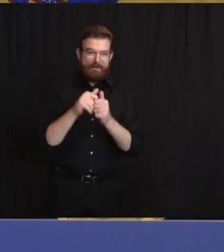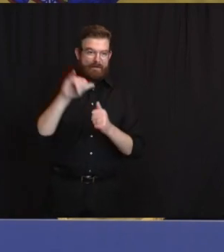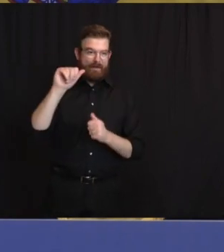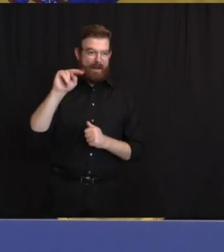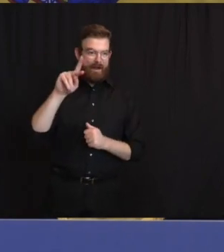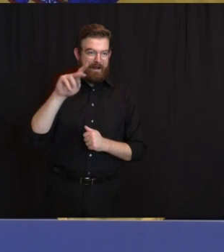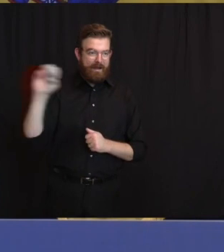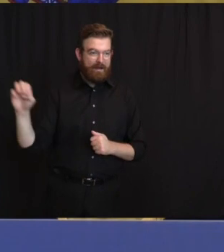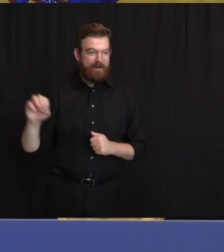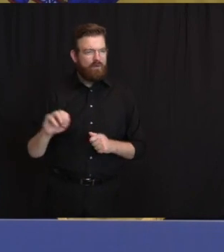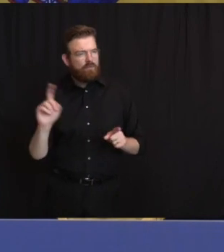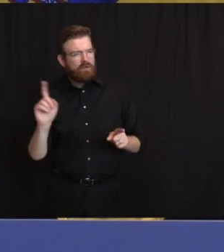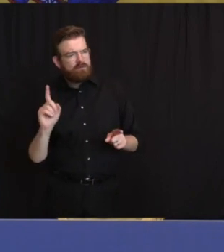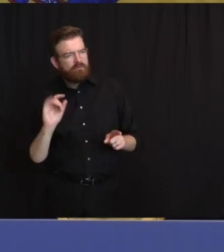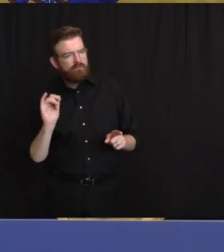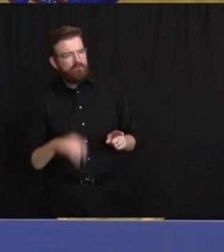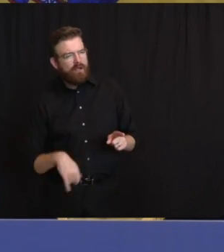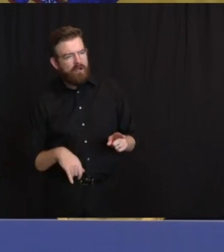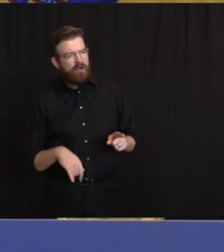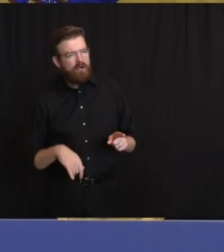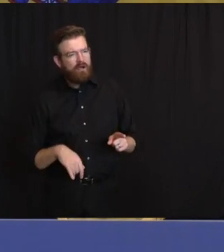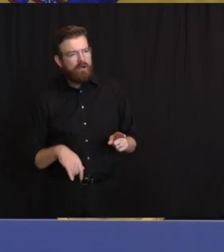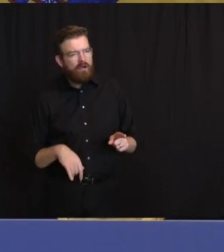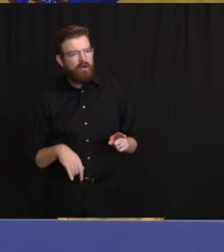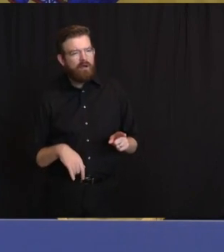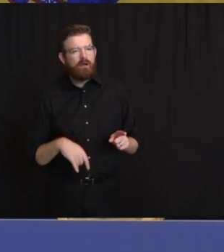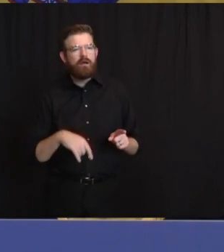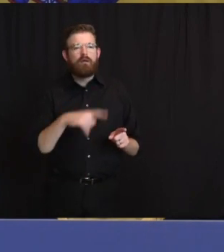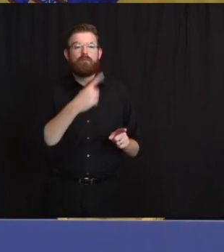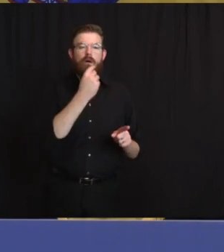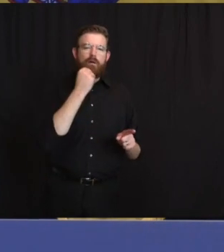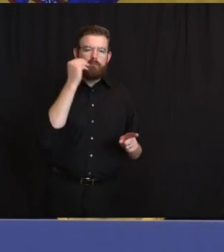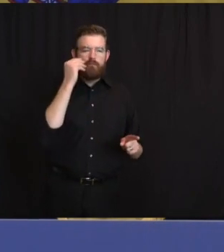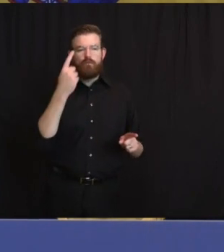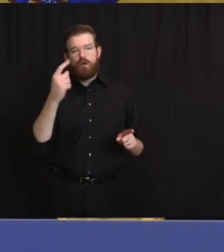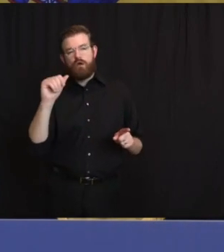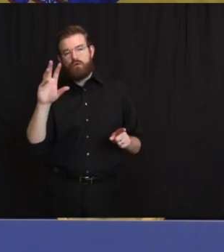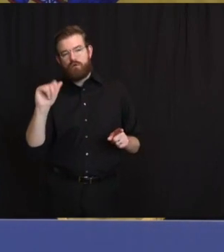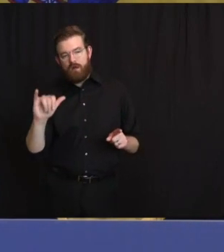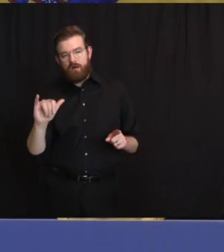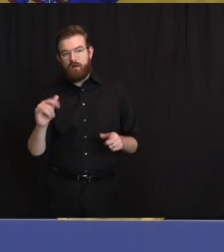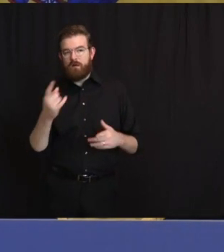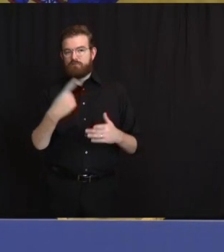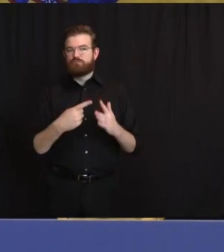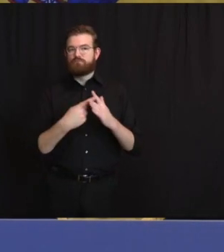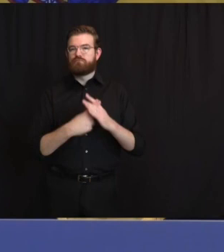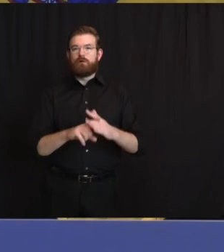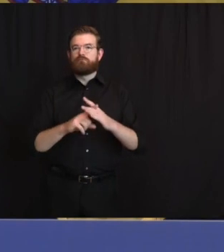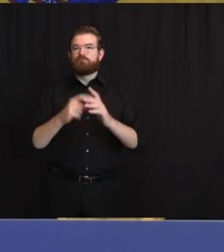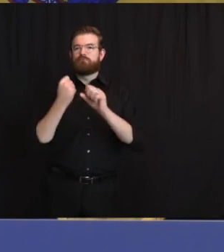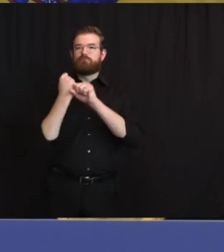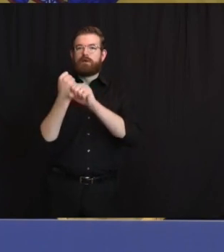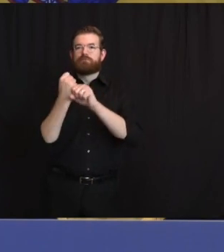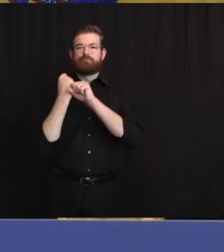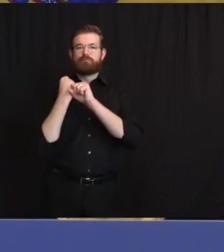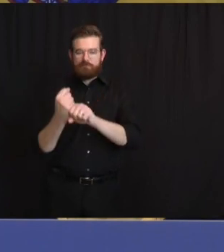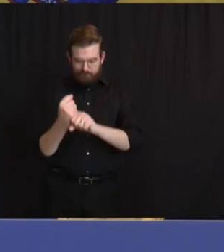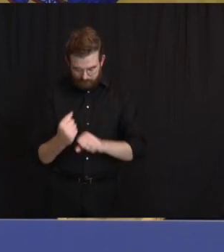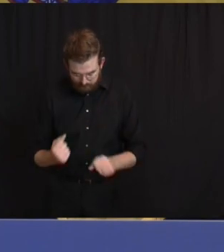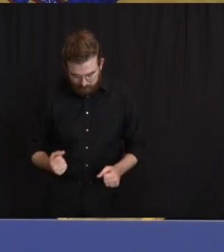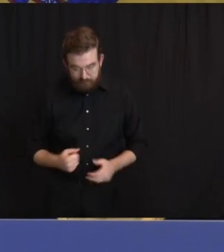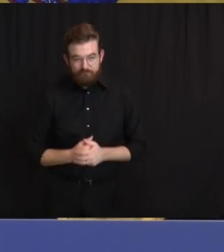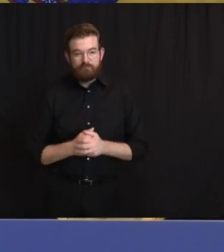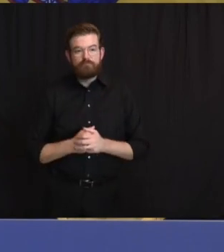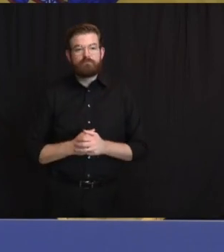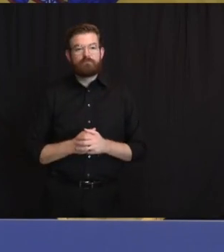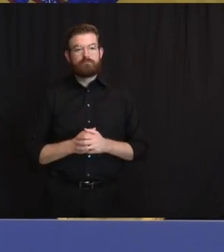playing two this weekend. One's at Yankee One at home and away? The other at Citi Field. So, and then we're a week from today from baseball. So. Are you playing or not? I am not. I lost that dream a long time